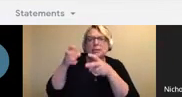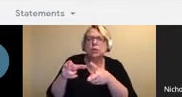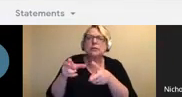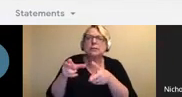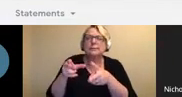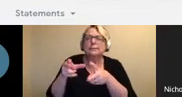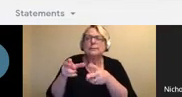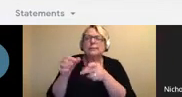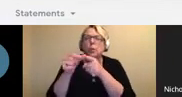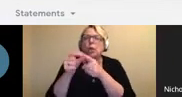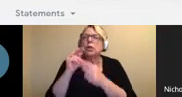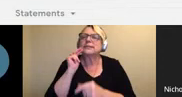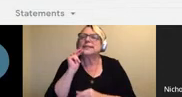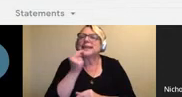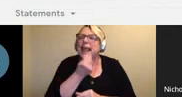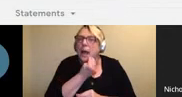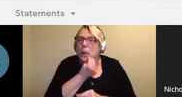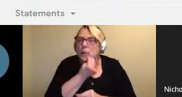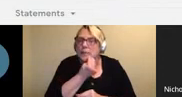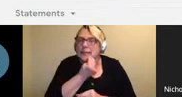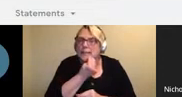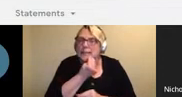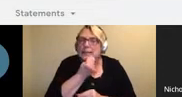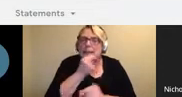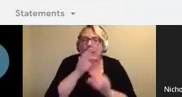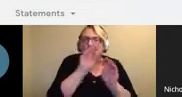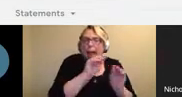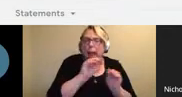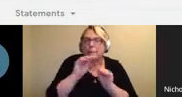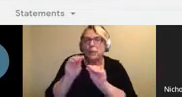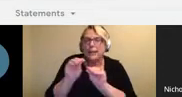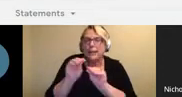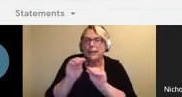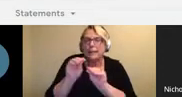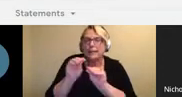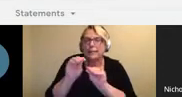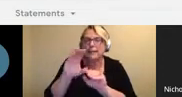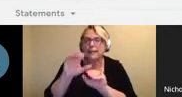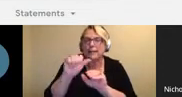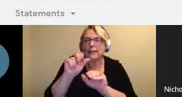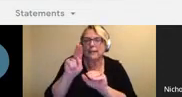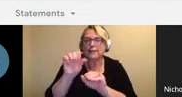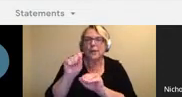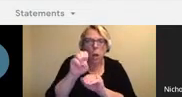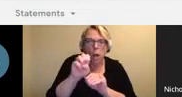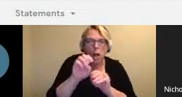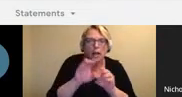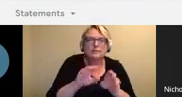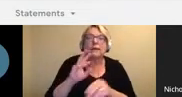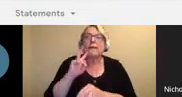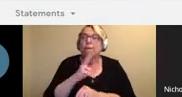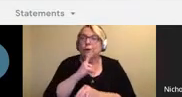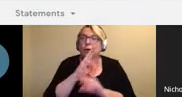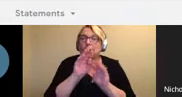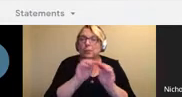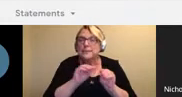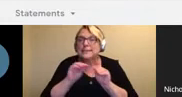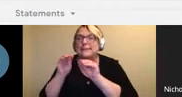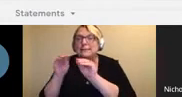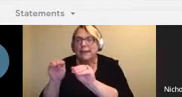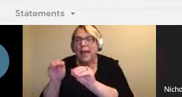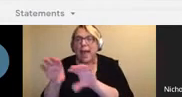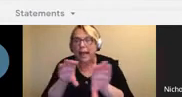nouns and put them into the causes section. I put the verbs and put them into the action section. And then the